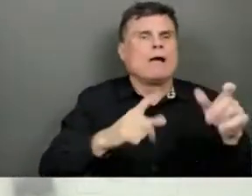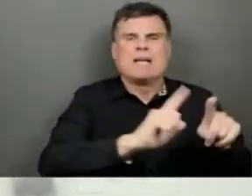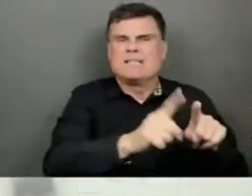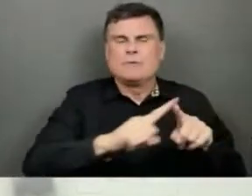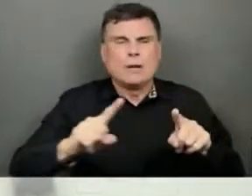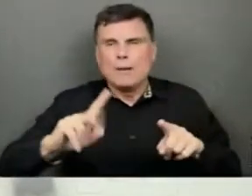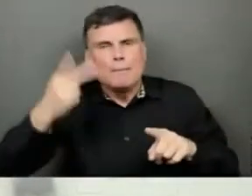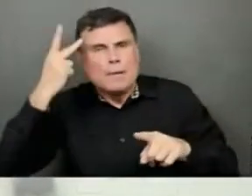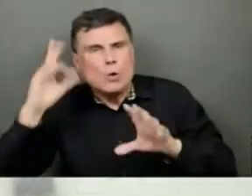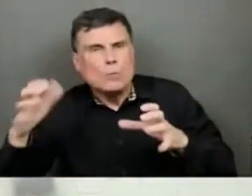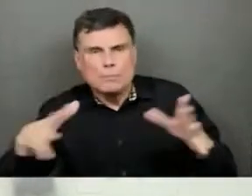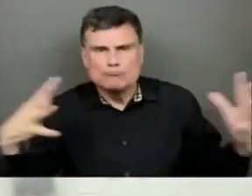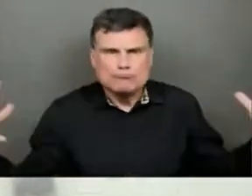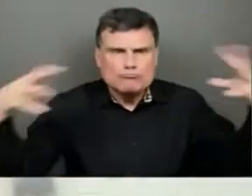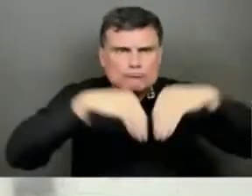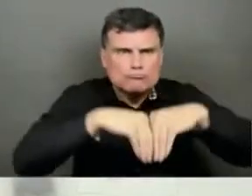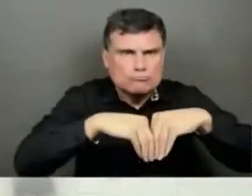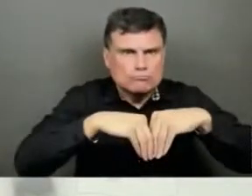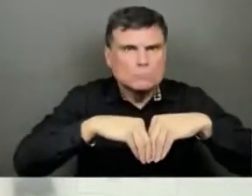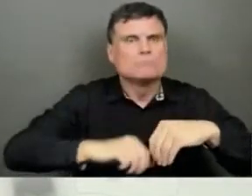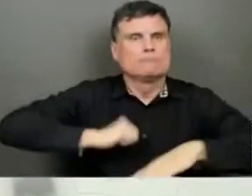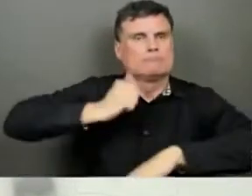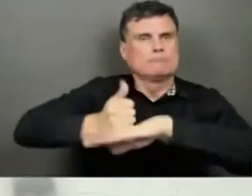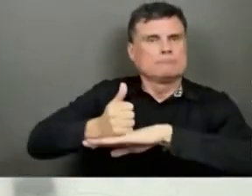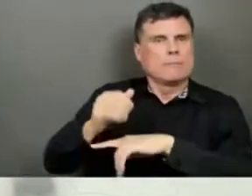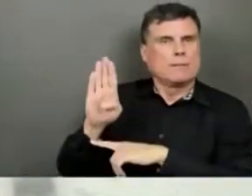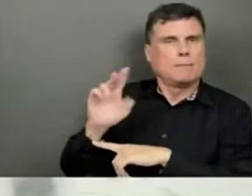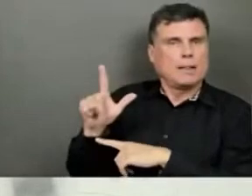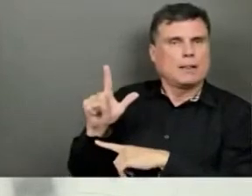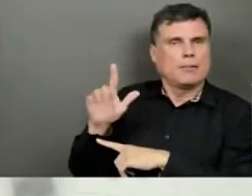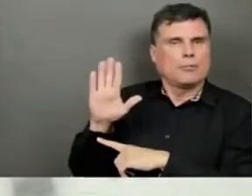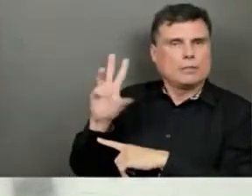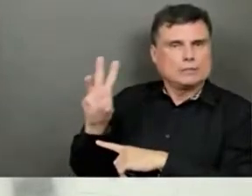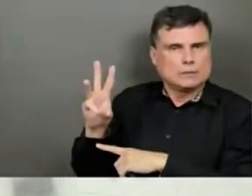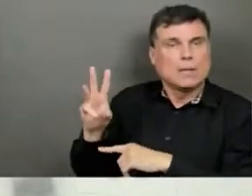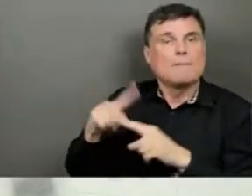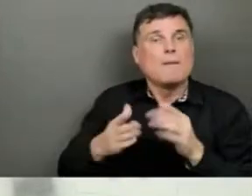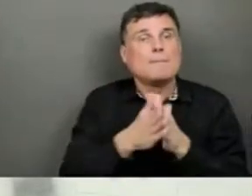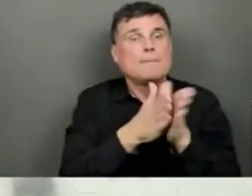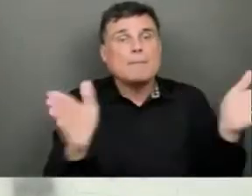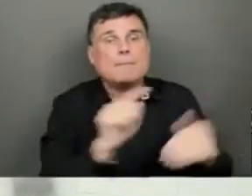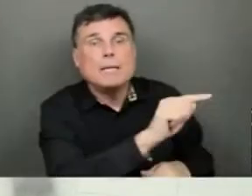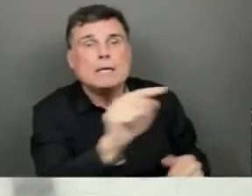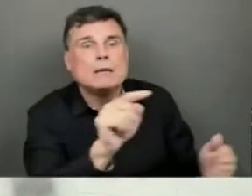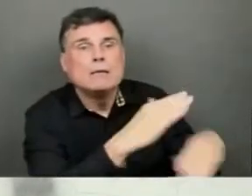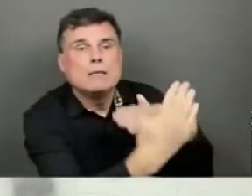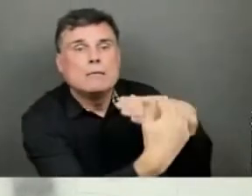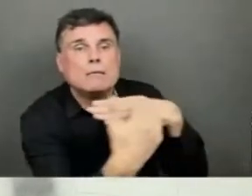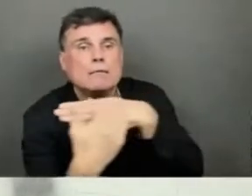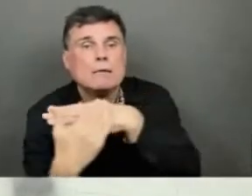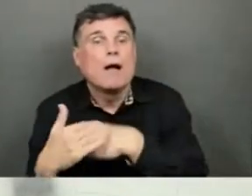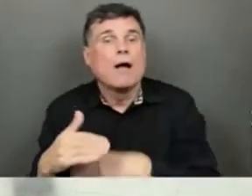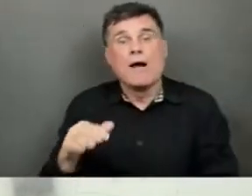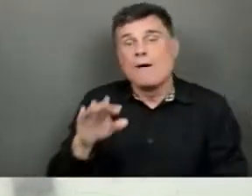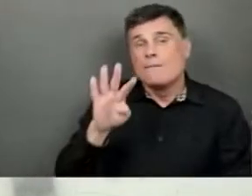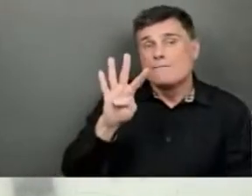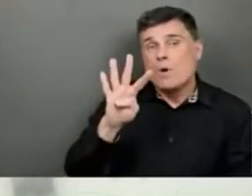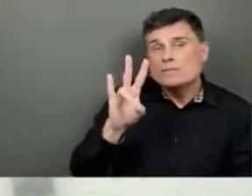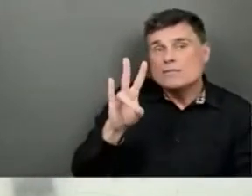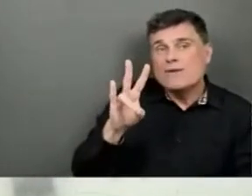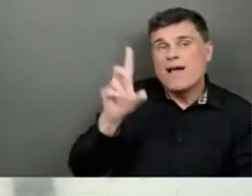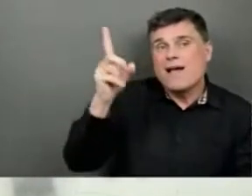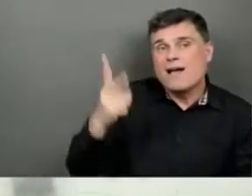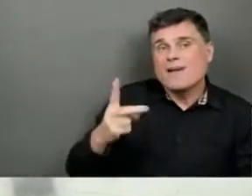people participated in public process, 47 and a half hours of legislative debate. And what it does is something